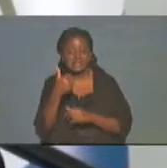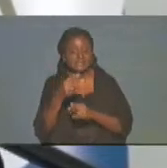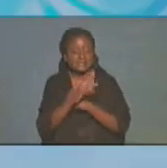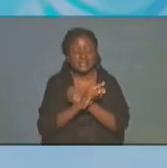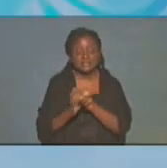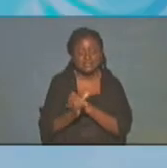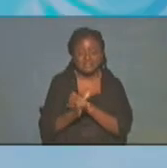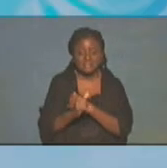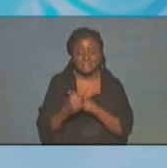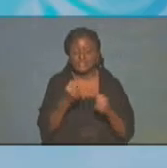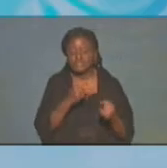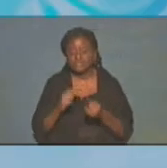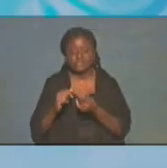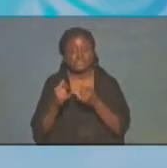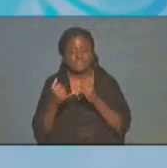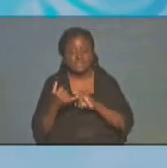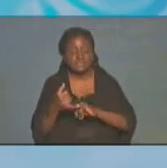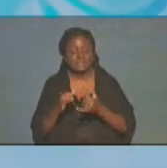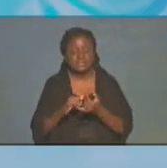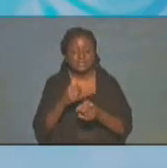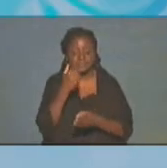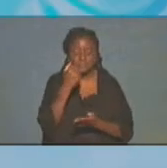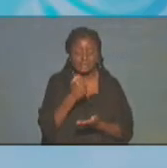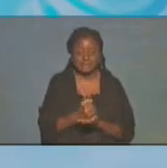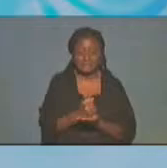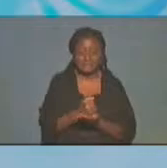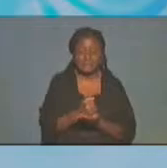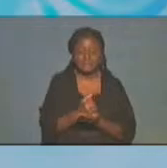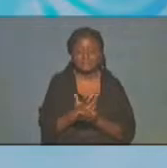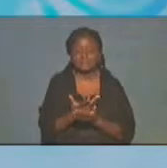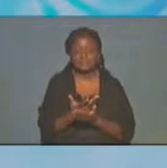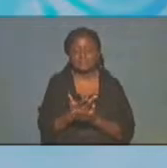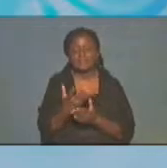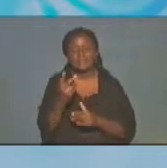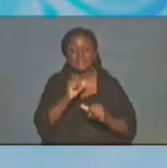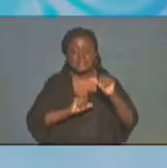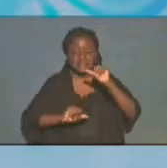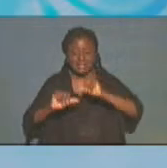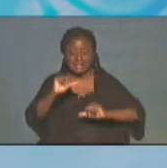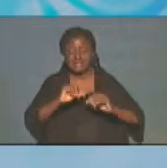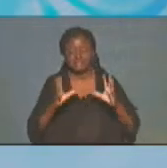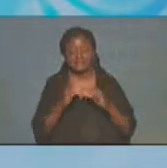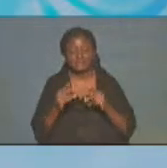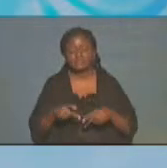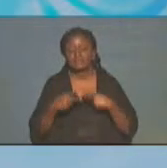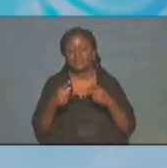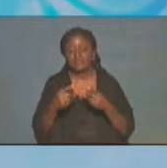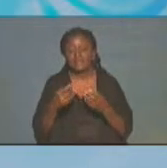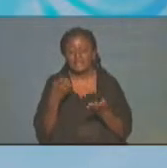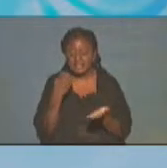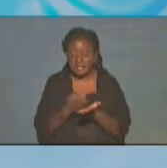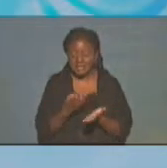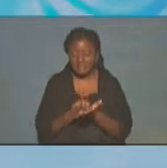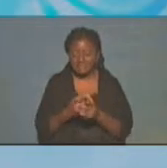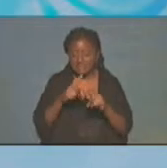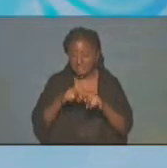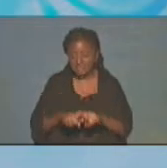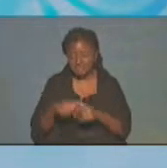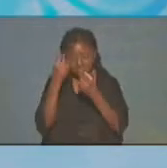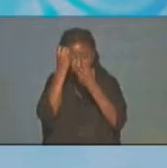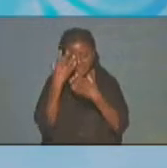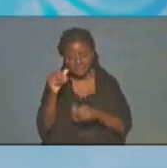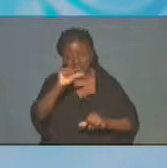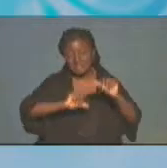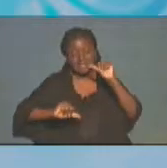Stamp. The Caribbean Public Health Agency Scientific Conference will provide evidence-based information and scientific research